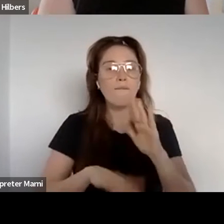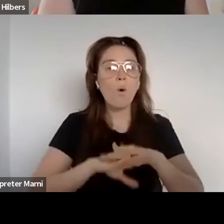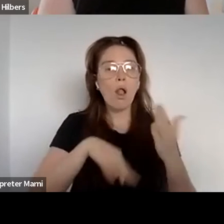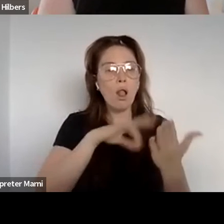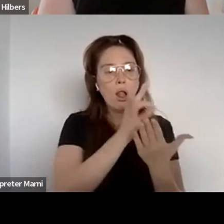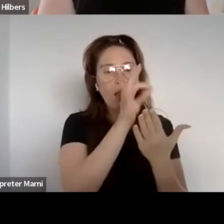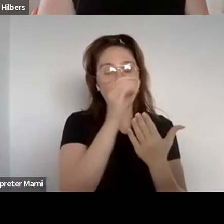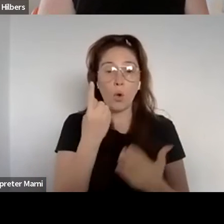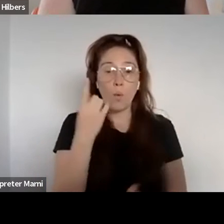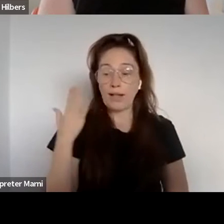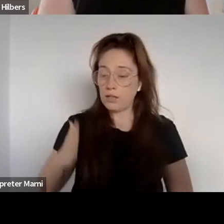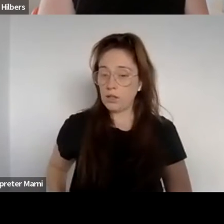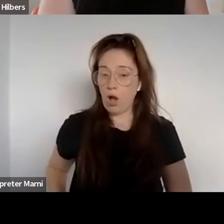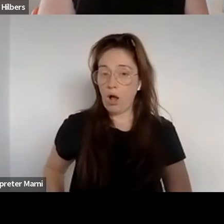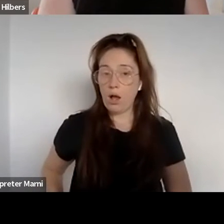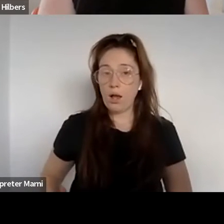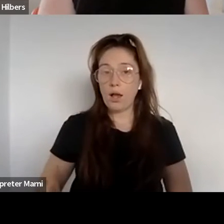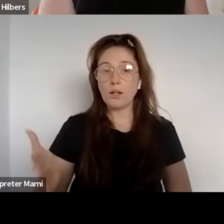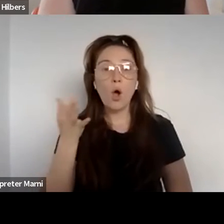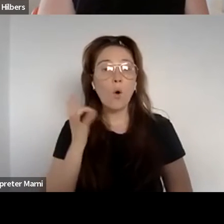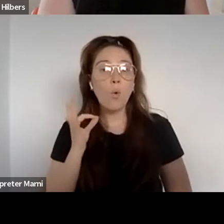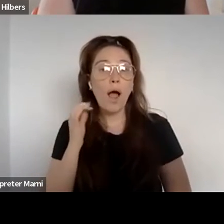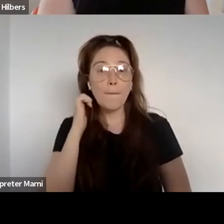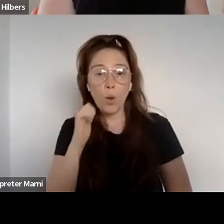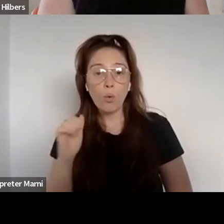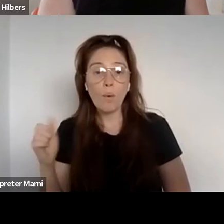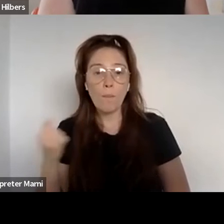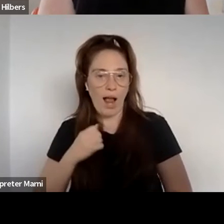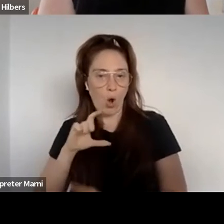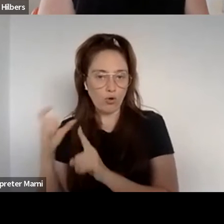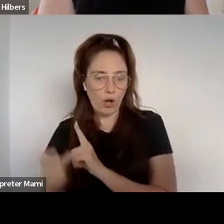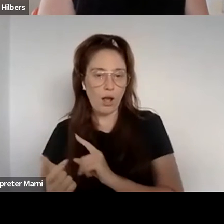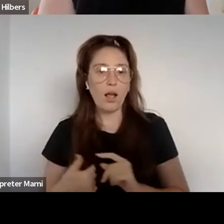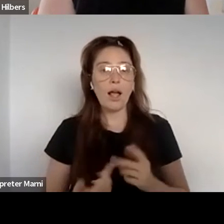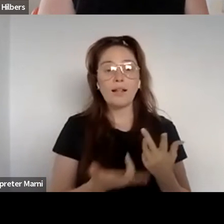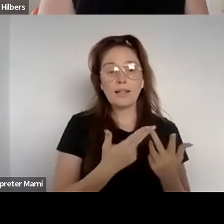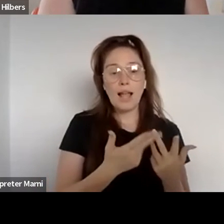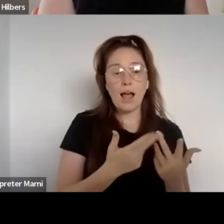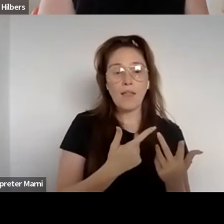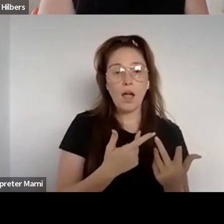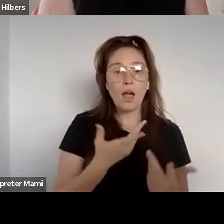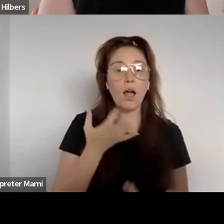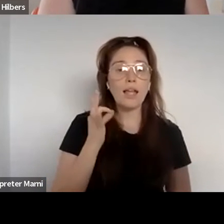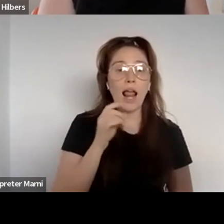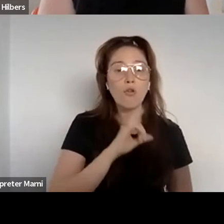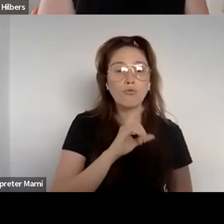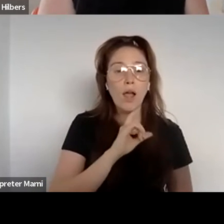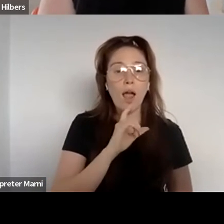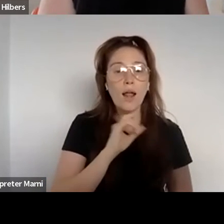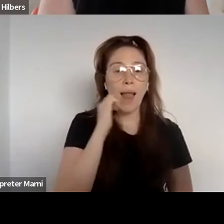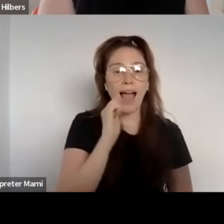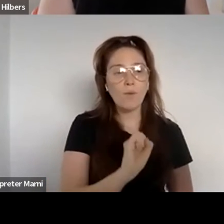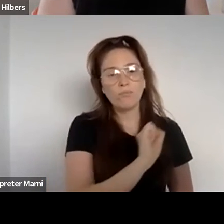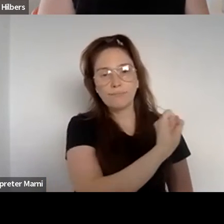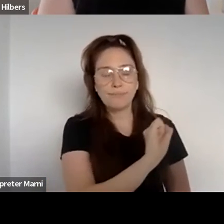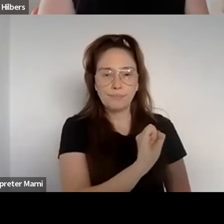side is white and blue for my culture, and the other side is yellow, red, and black for his culture.